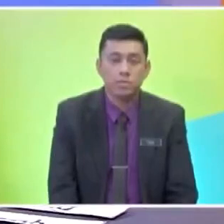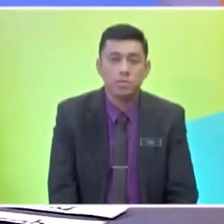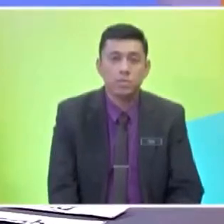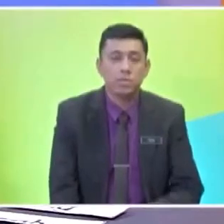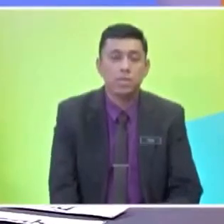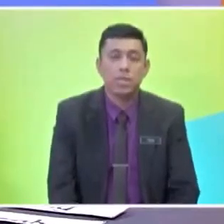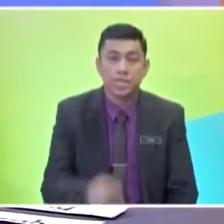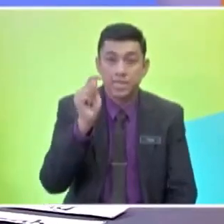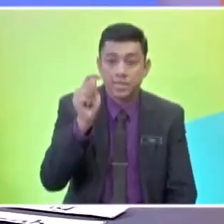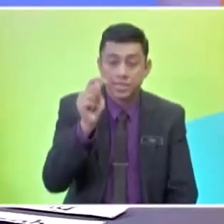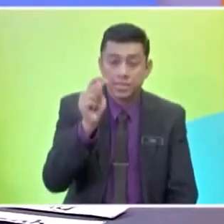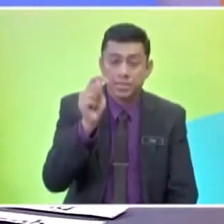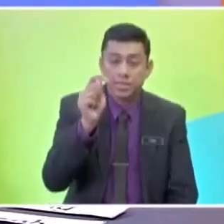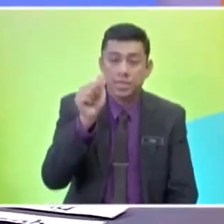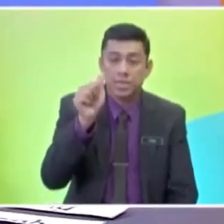T. Okay?